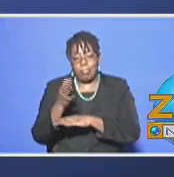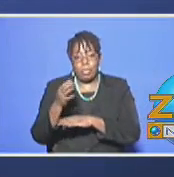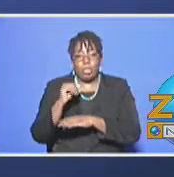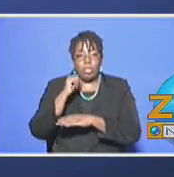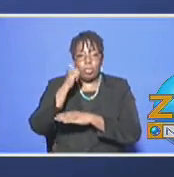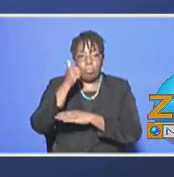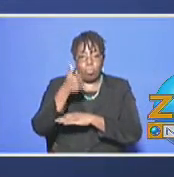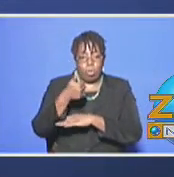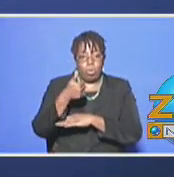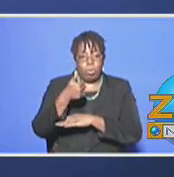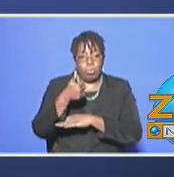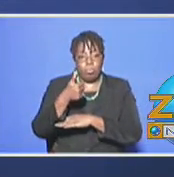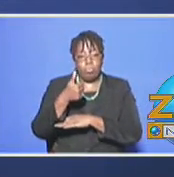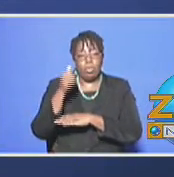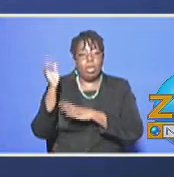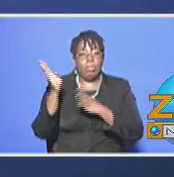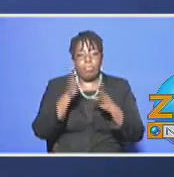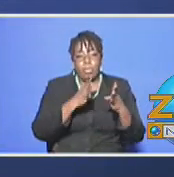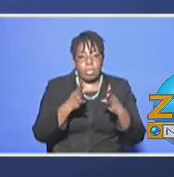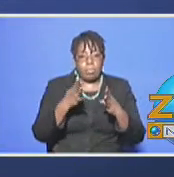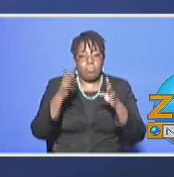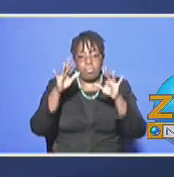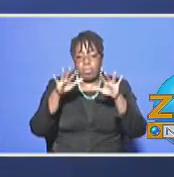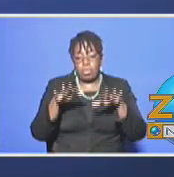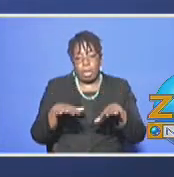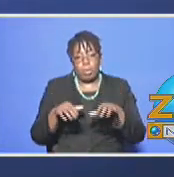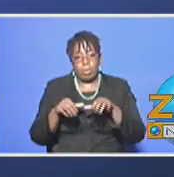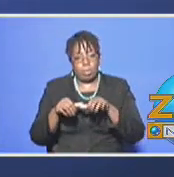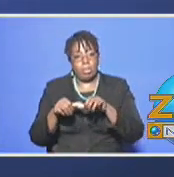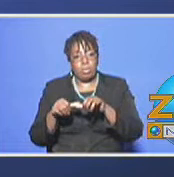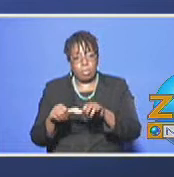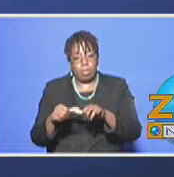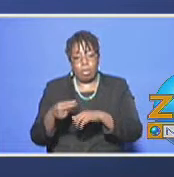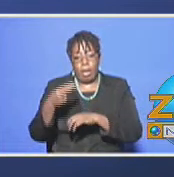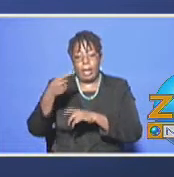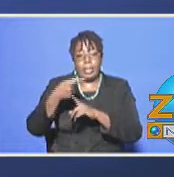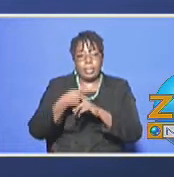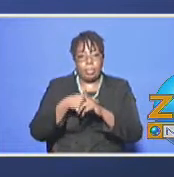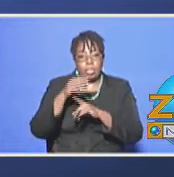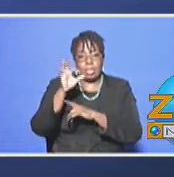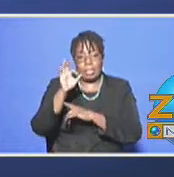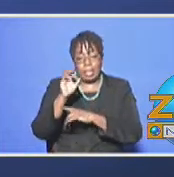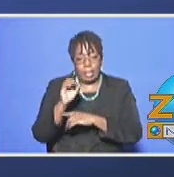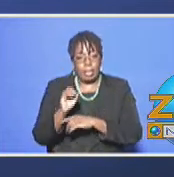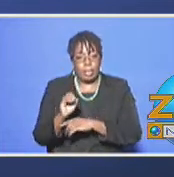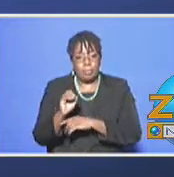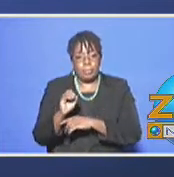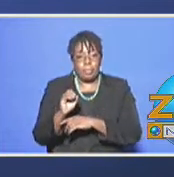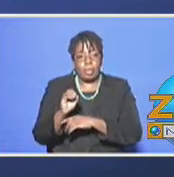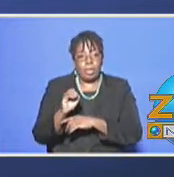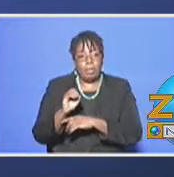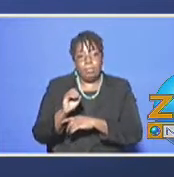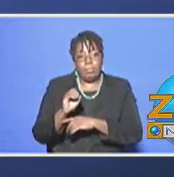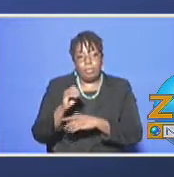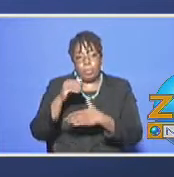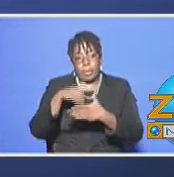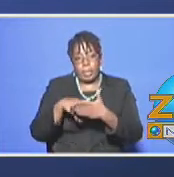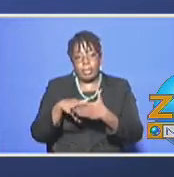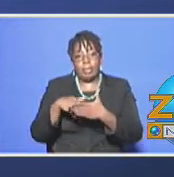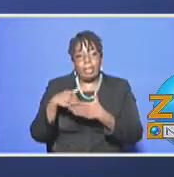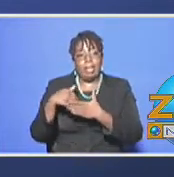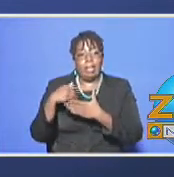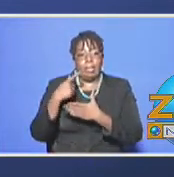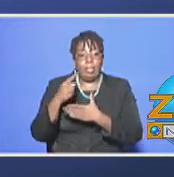we're looking at a bit breezy with a couple of showers still in the forecast. High temperature around 90 degrees. But when you factor in the